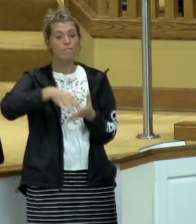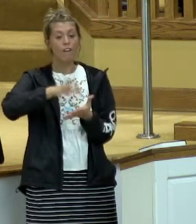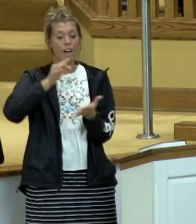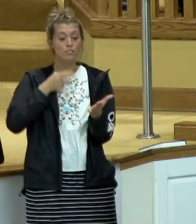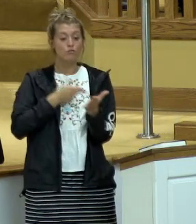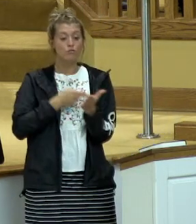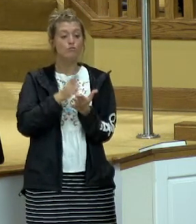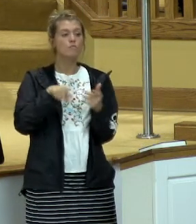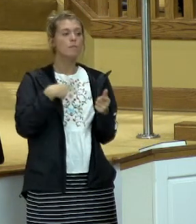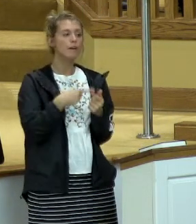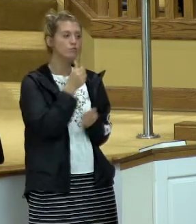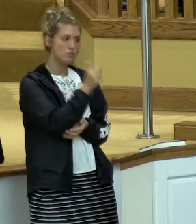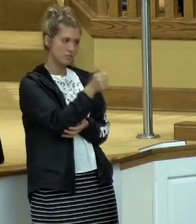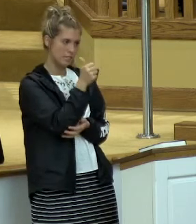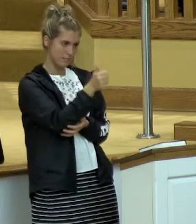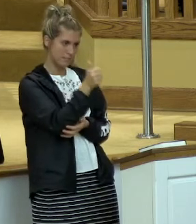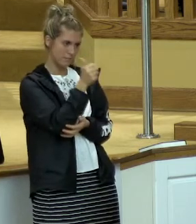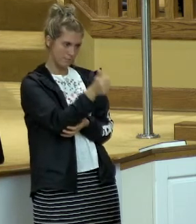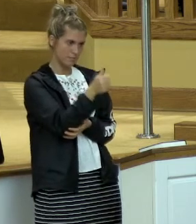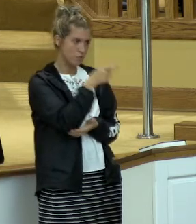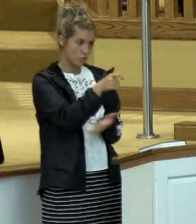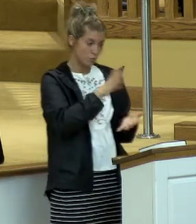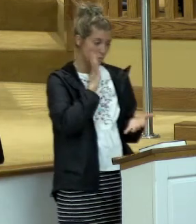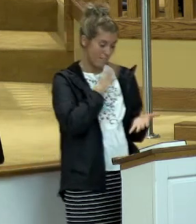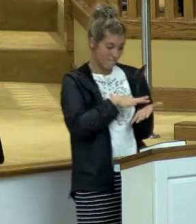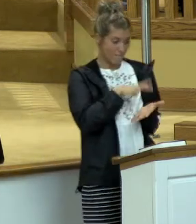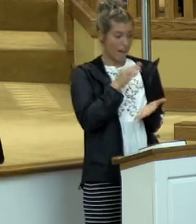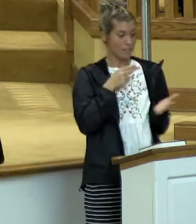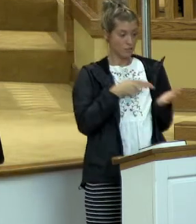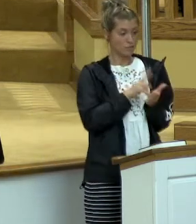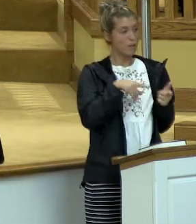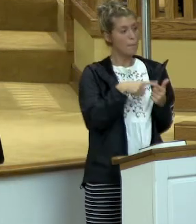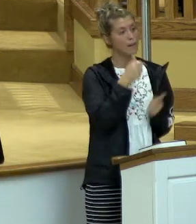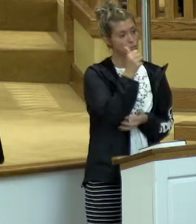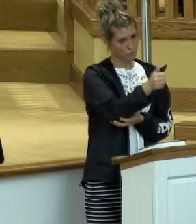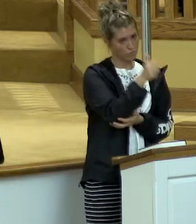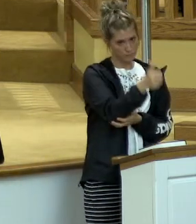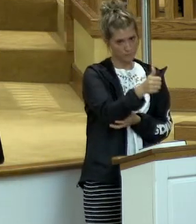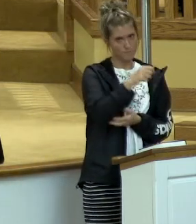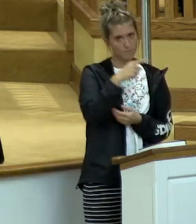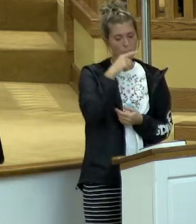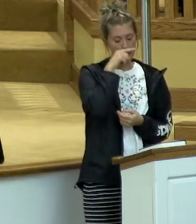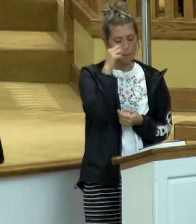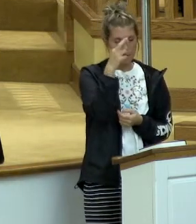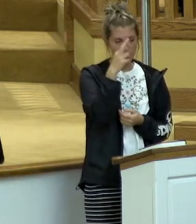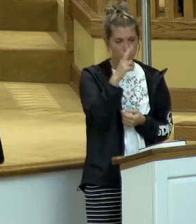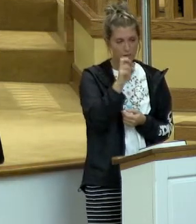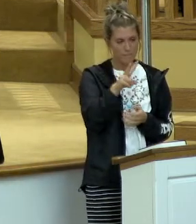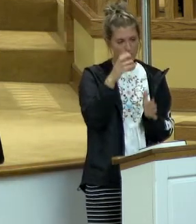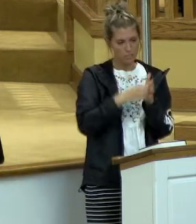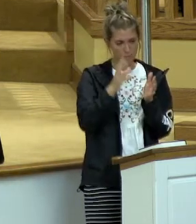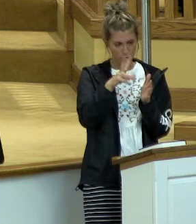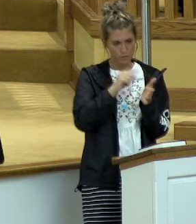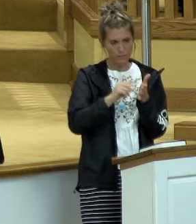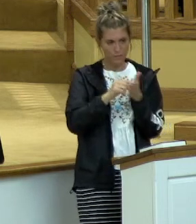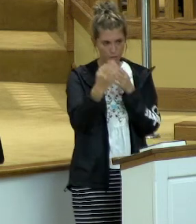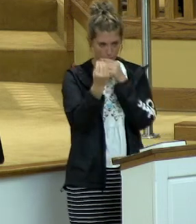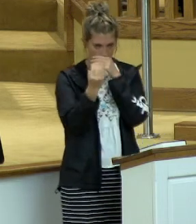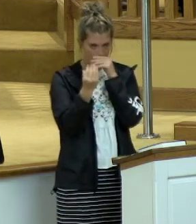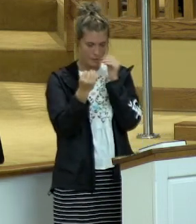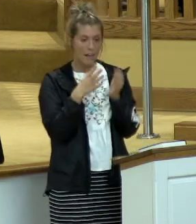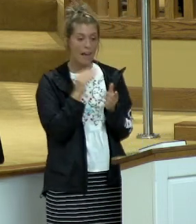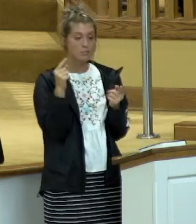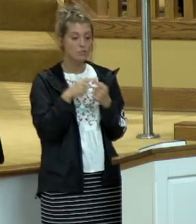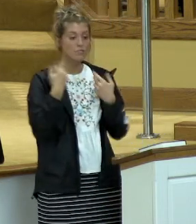find out the truth about yourself. You find out the truth about yourself. Look at Revelation chapter 3, verse 14 again real